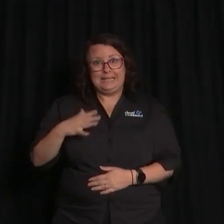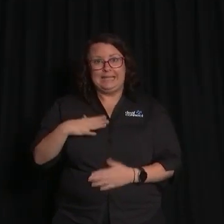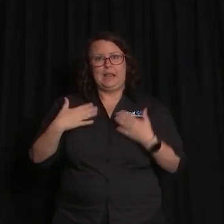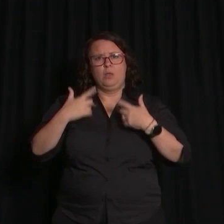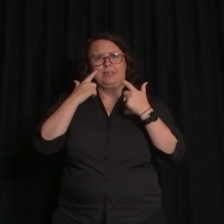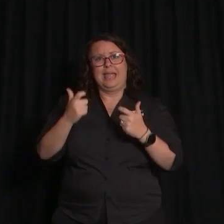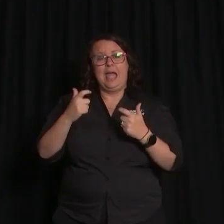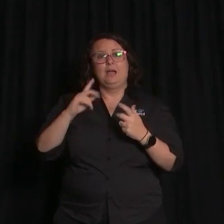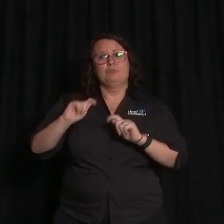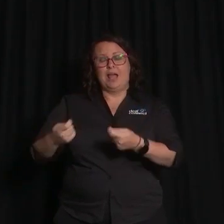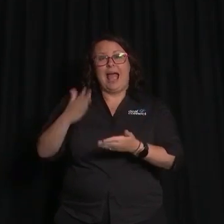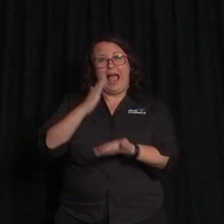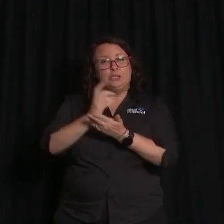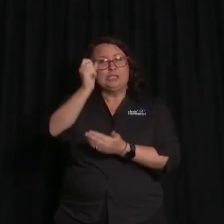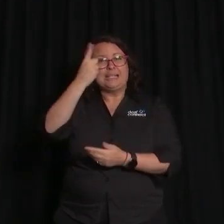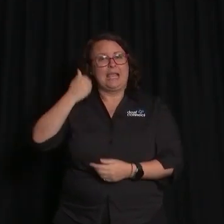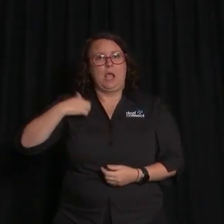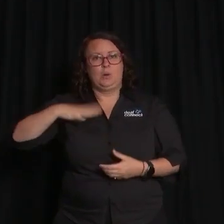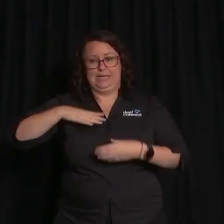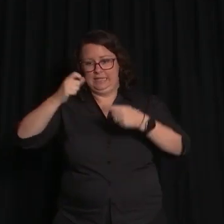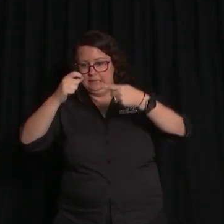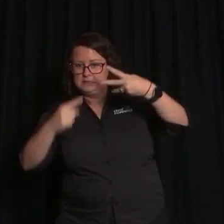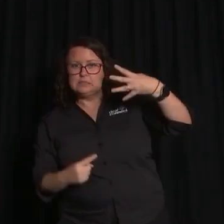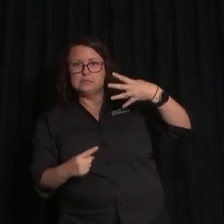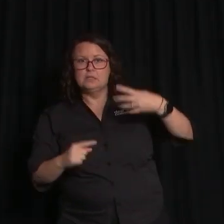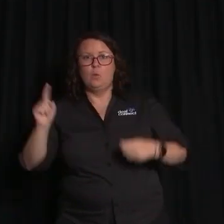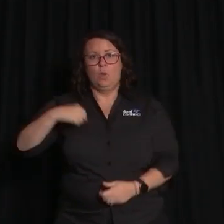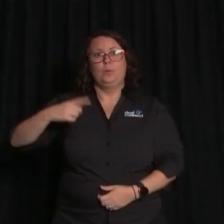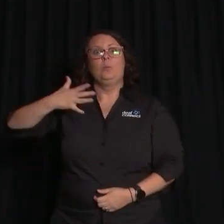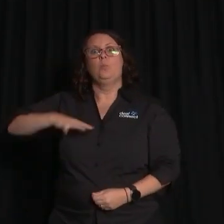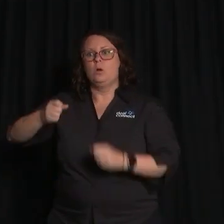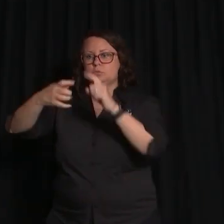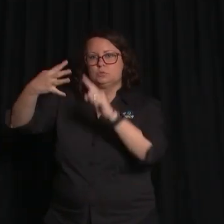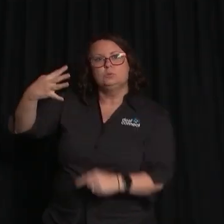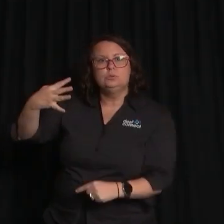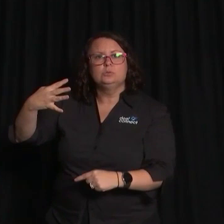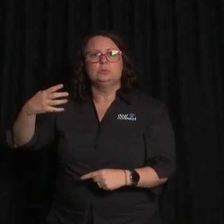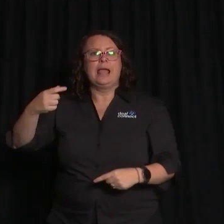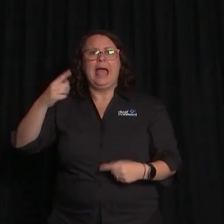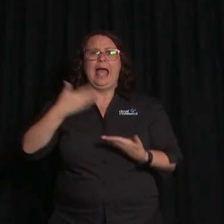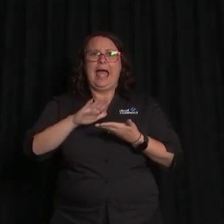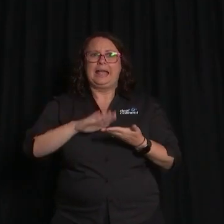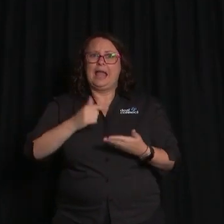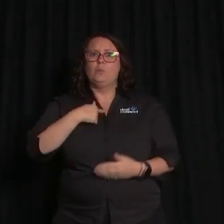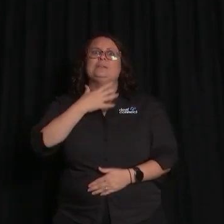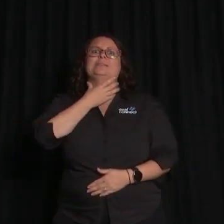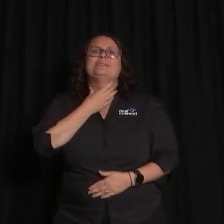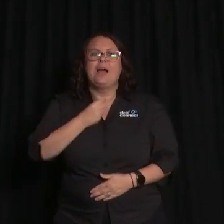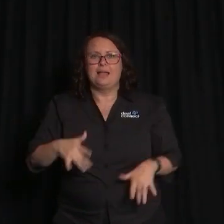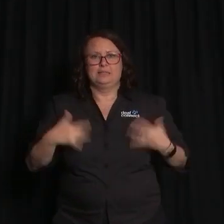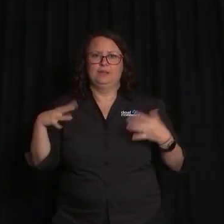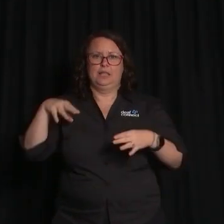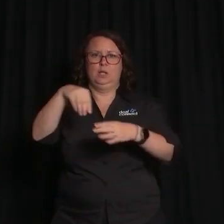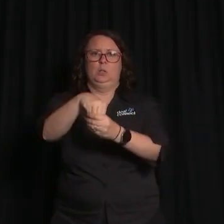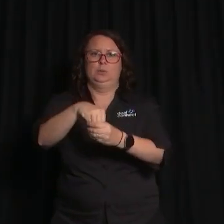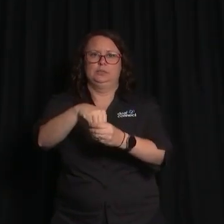who understand our specific needs, our specific wants, our specific desires around an inclusive health service that is